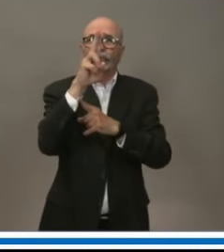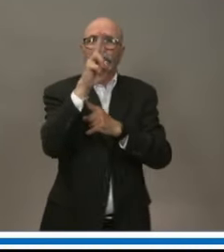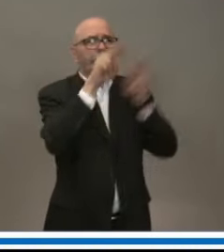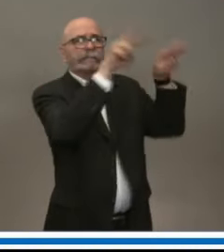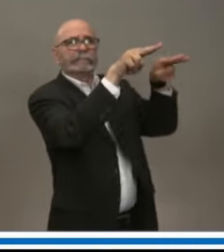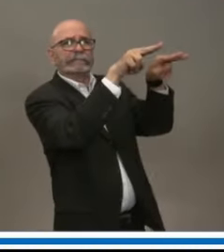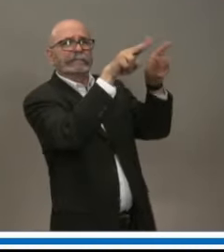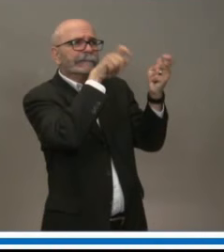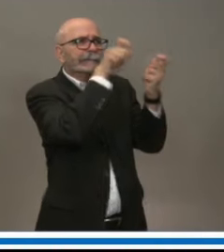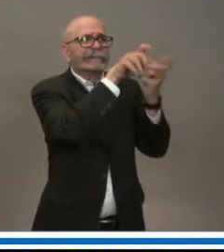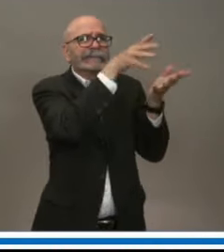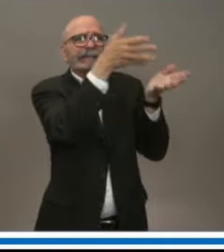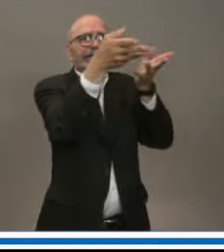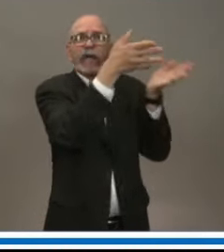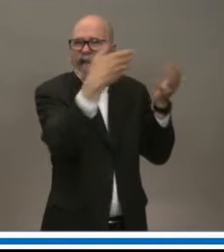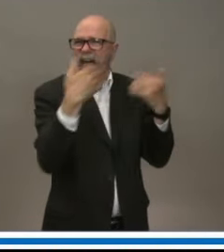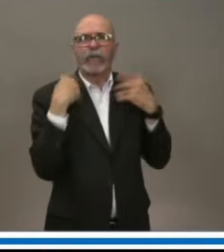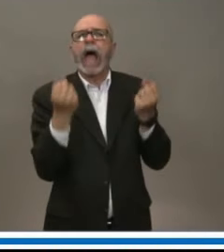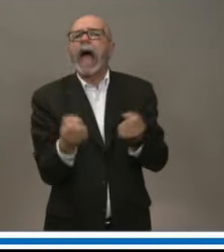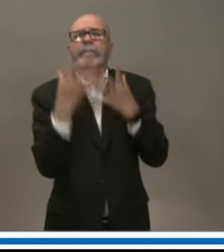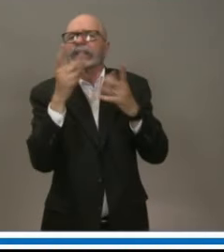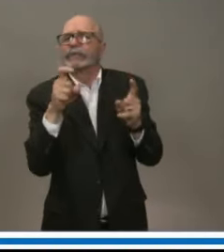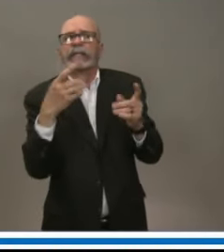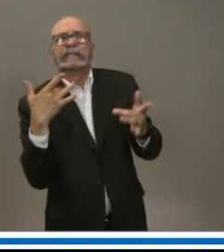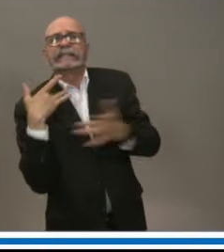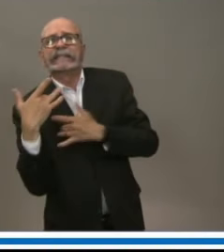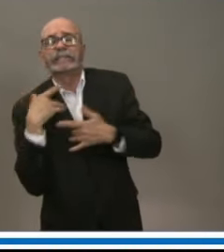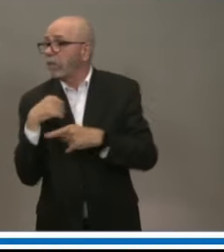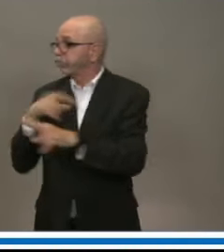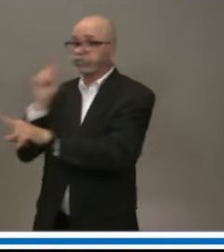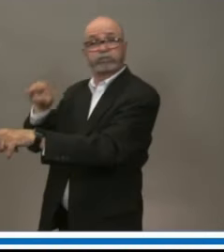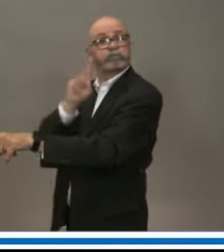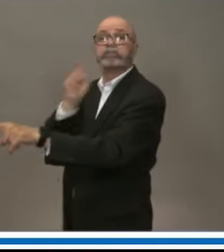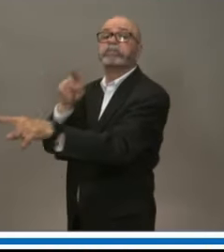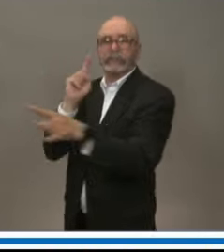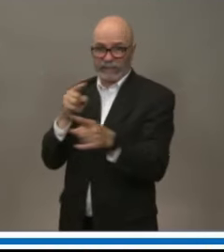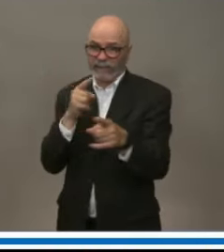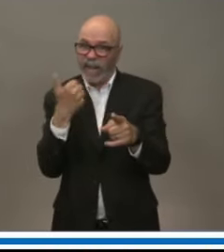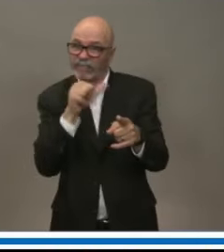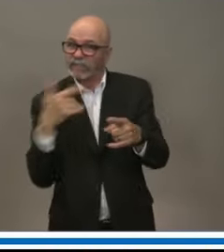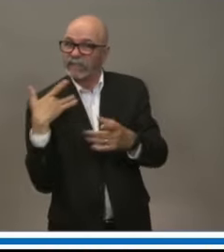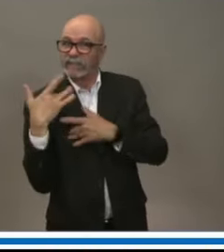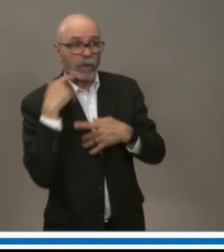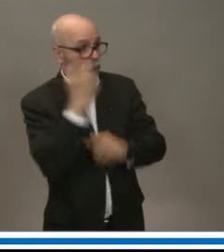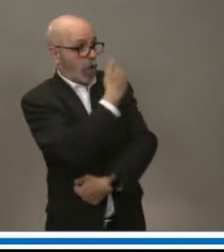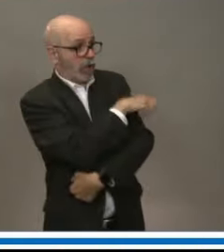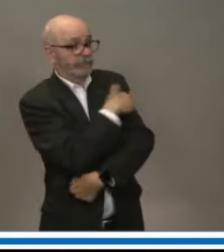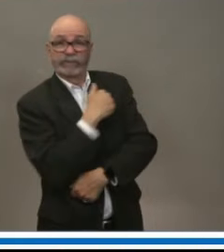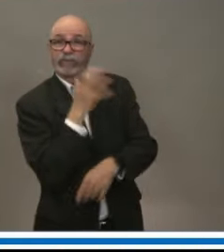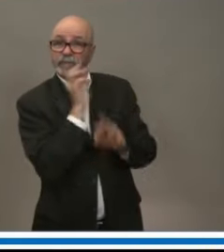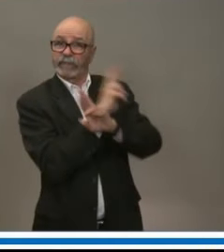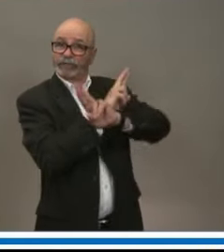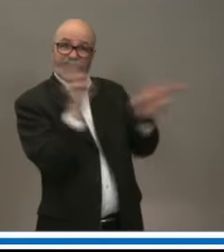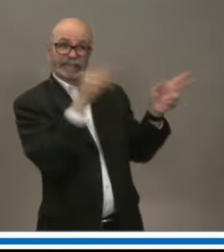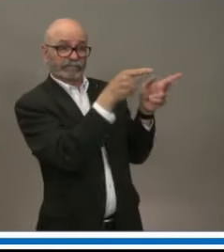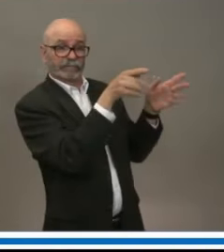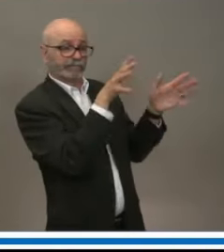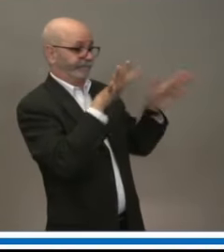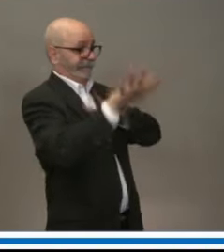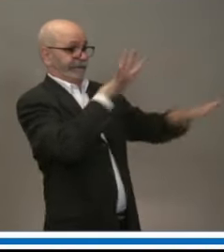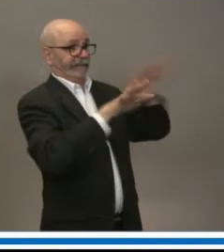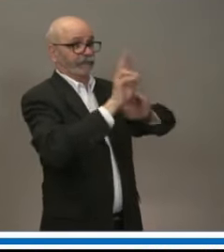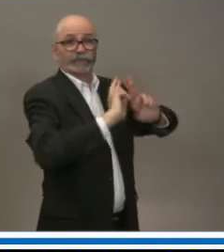would be in that poor compliance rate in terms of the hospital's ability to meet that demand? So I think we have